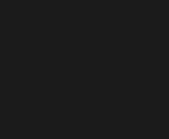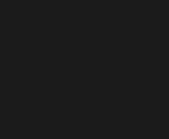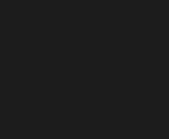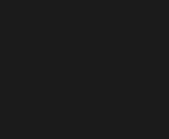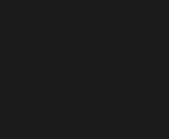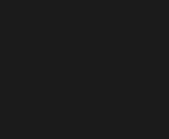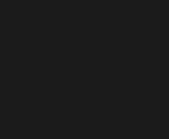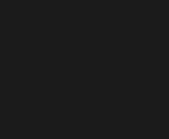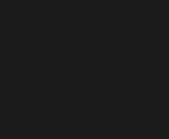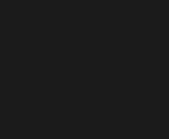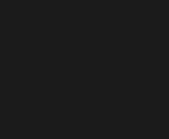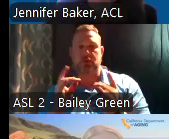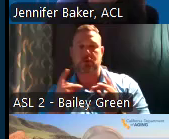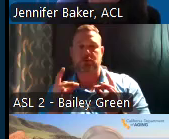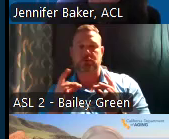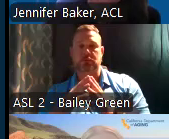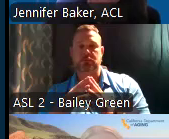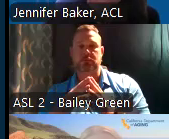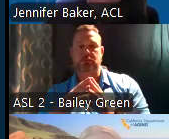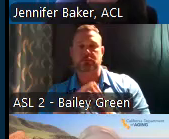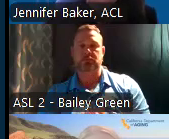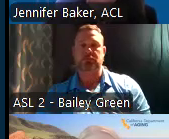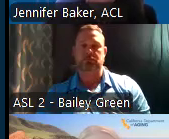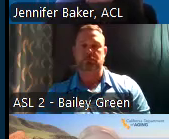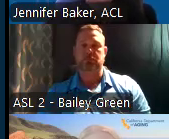for closing remarks.